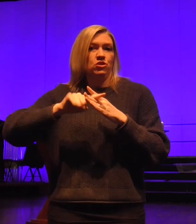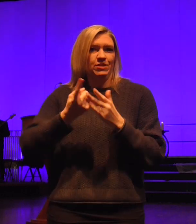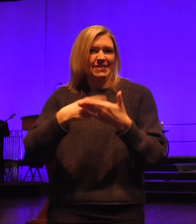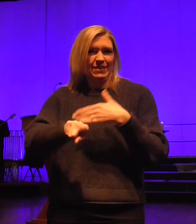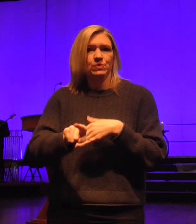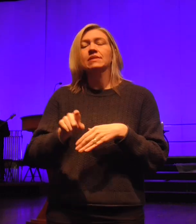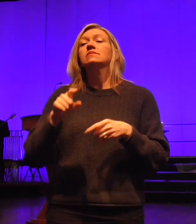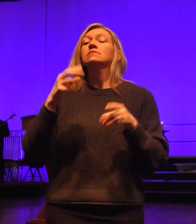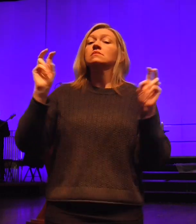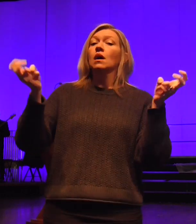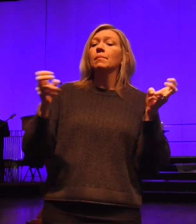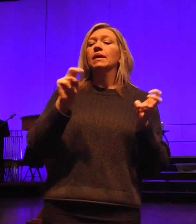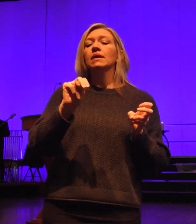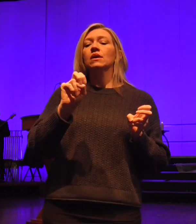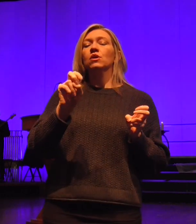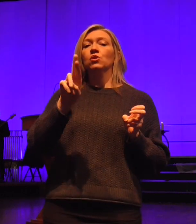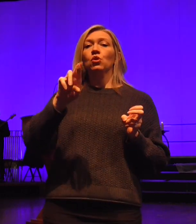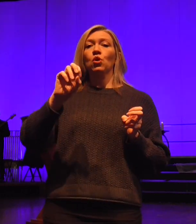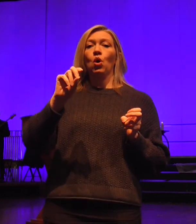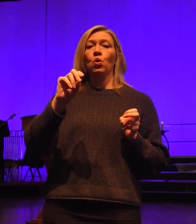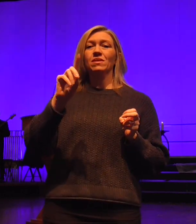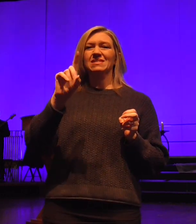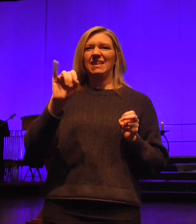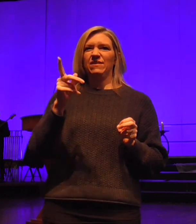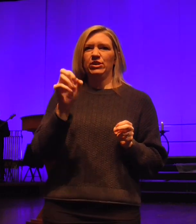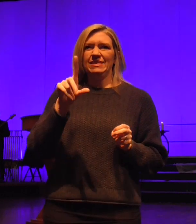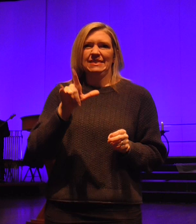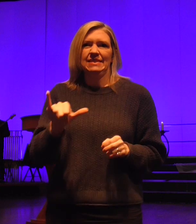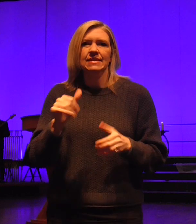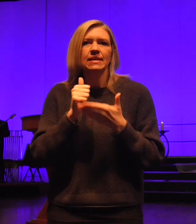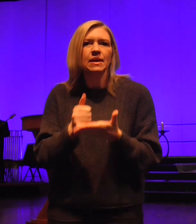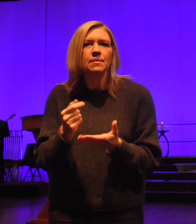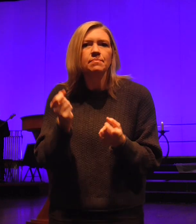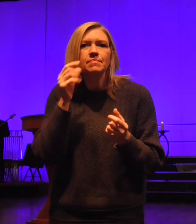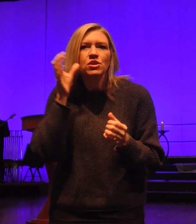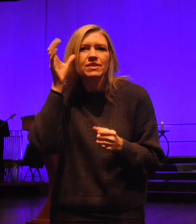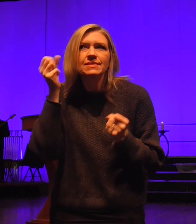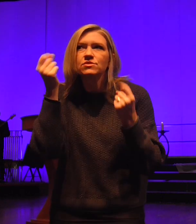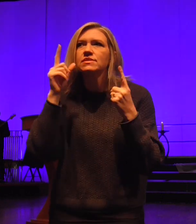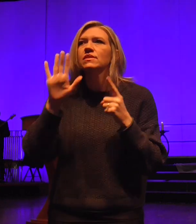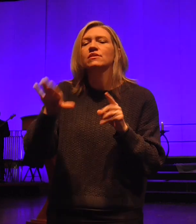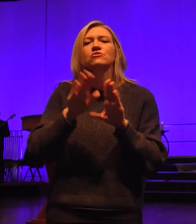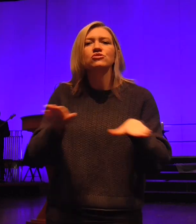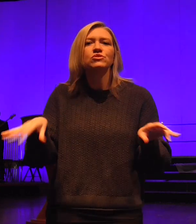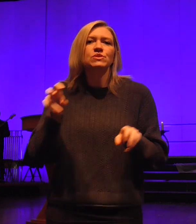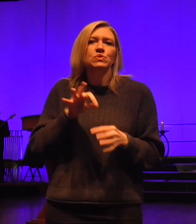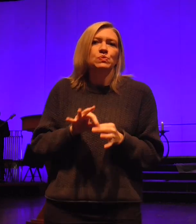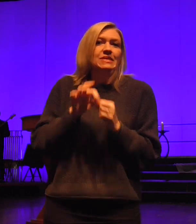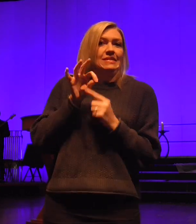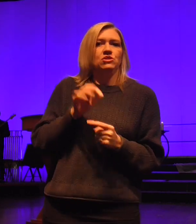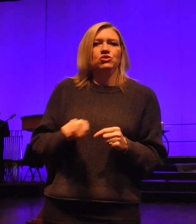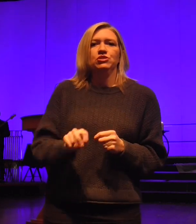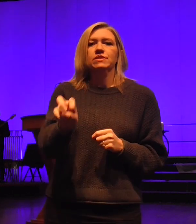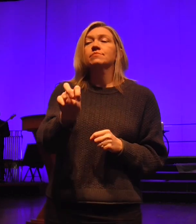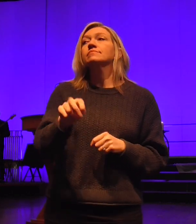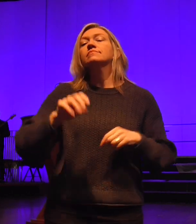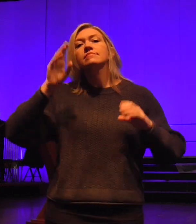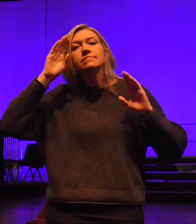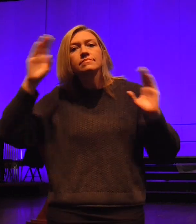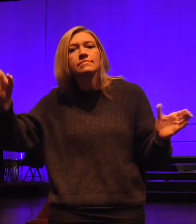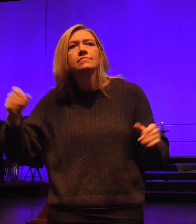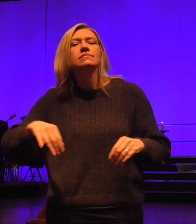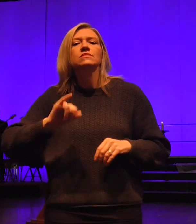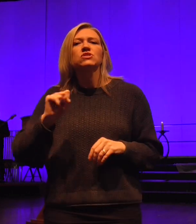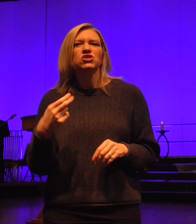help parents understand their children's unique journey. Hey, this is Josh Reeves. I'm here to remind you that there is no excuse